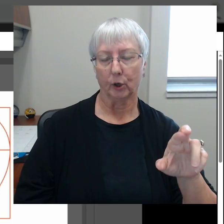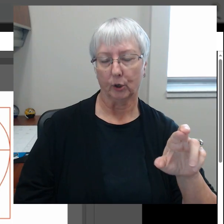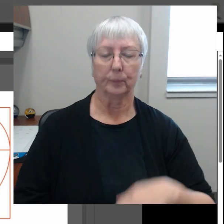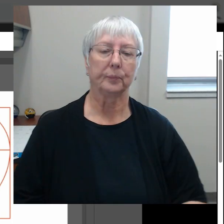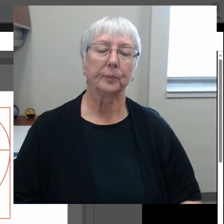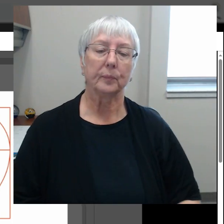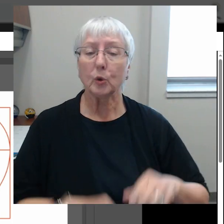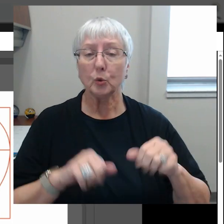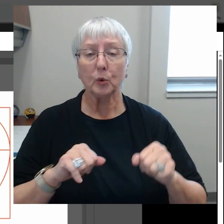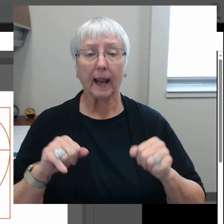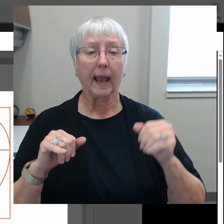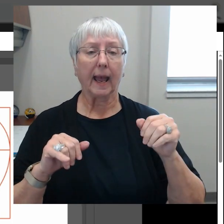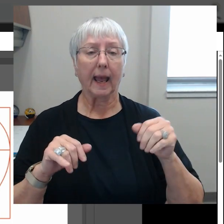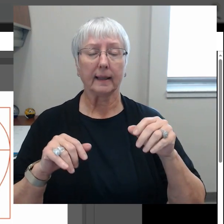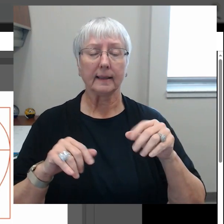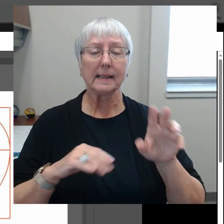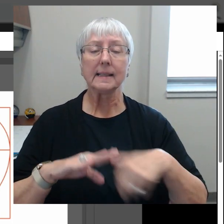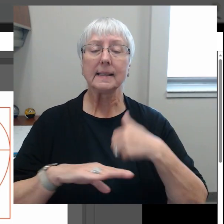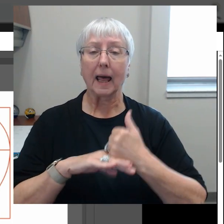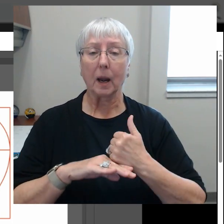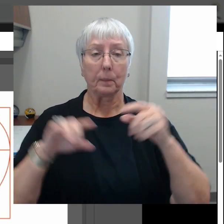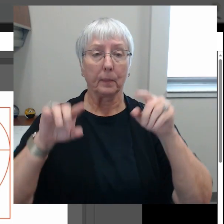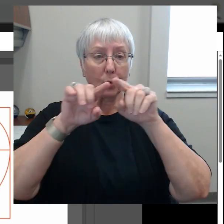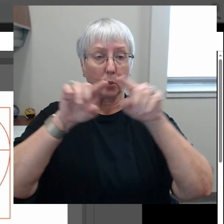You can either draw the rectangle and section yourself